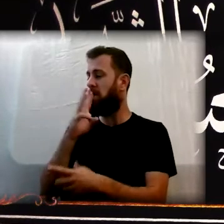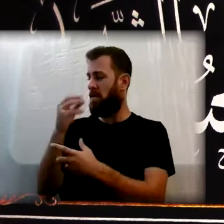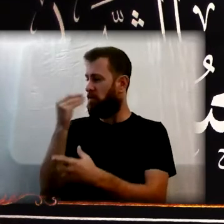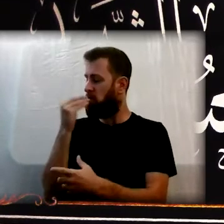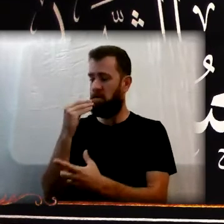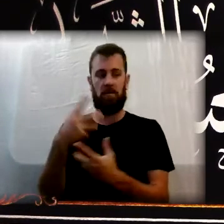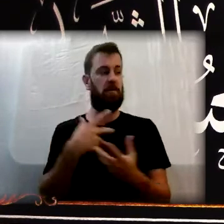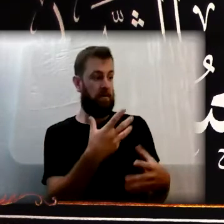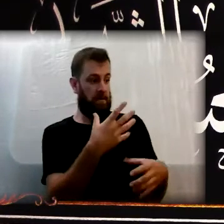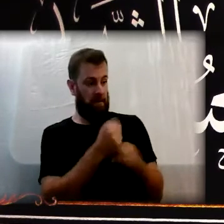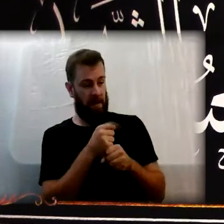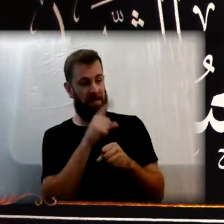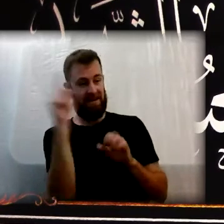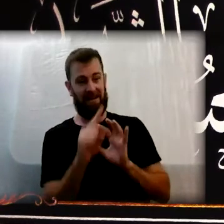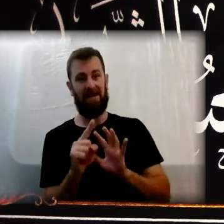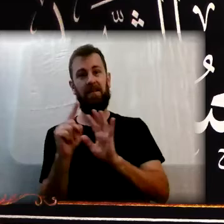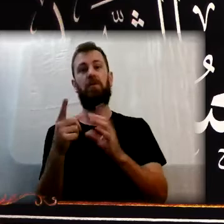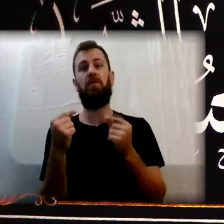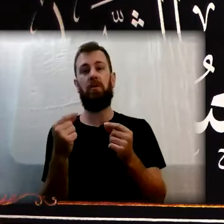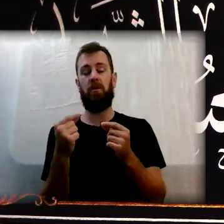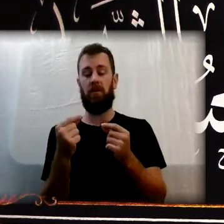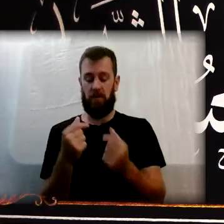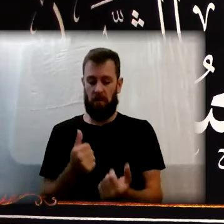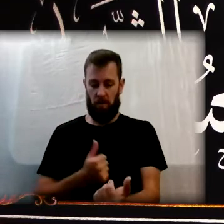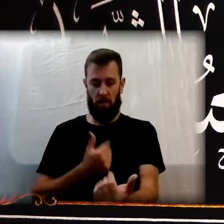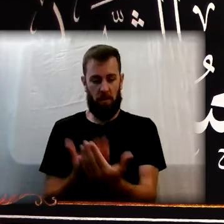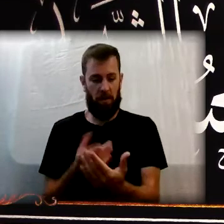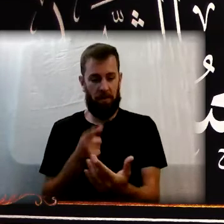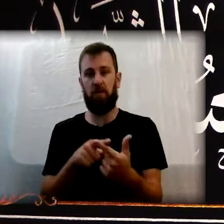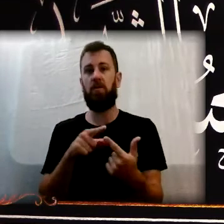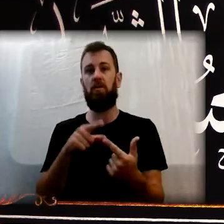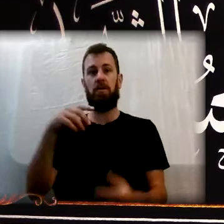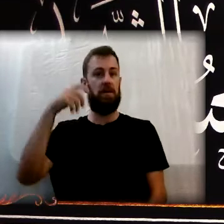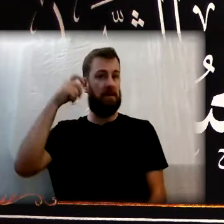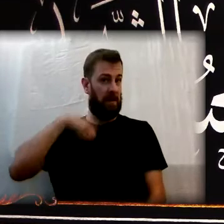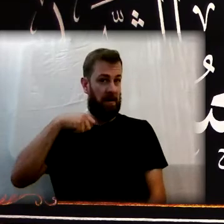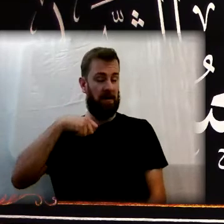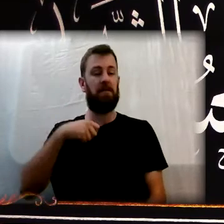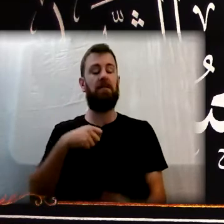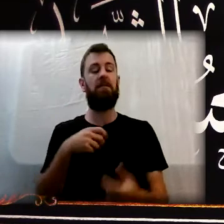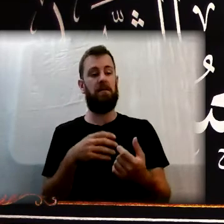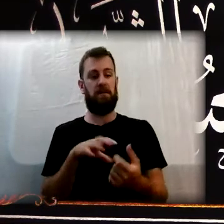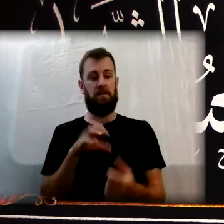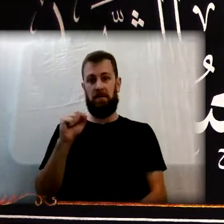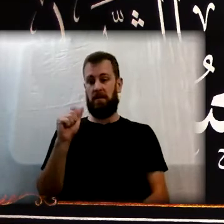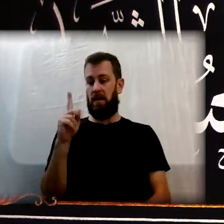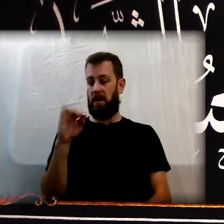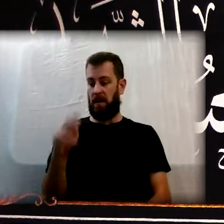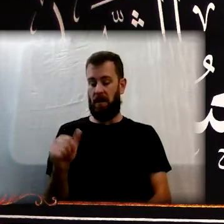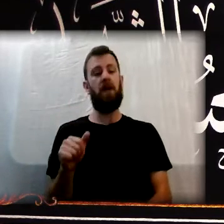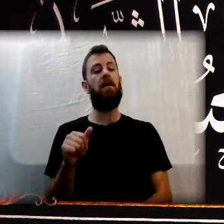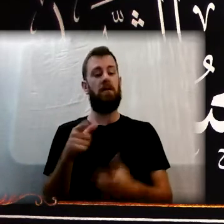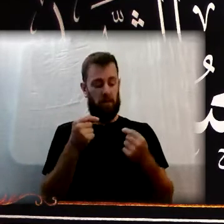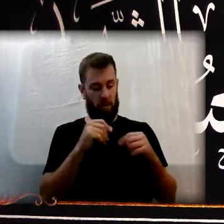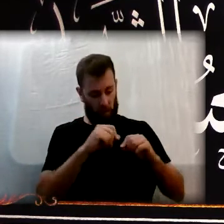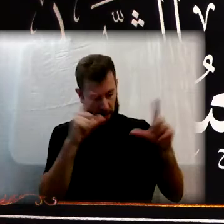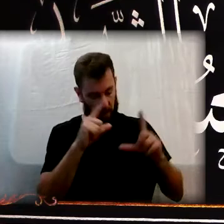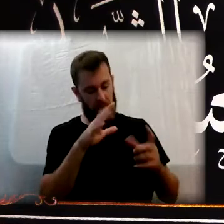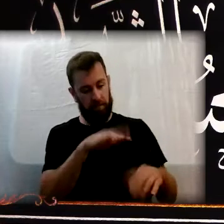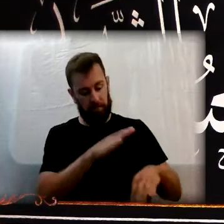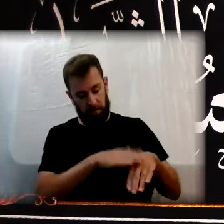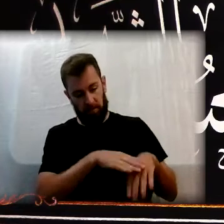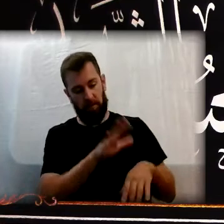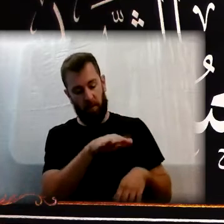when Zainab gets the water, she comes to Sakina. We are told she comes to Sakina. She wakes Sakina up.